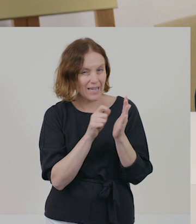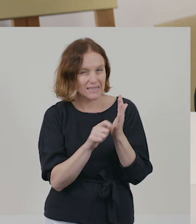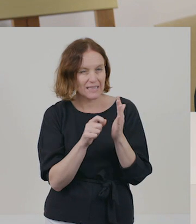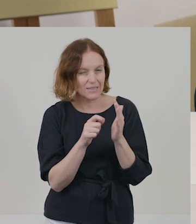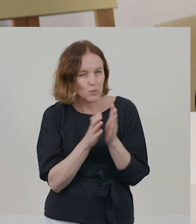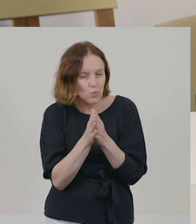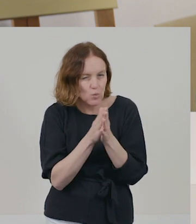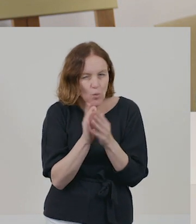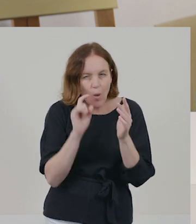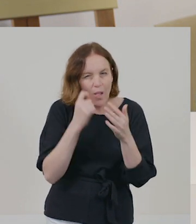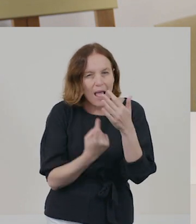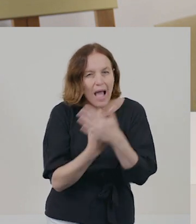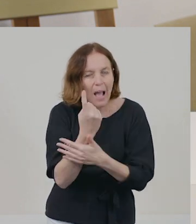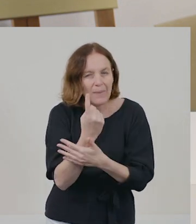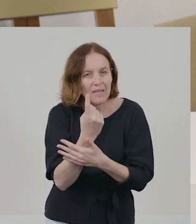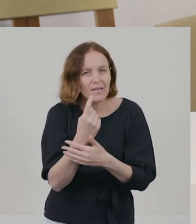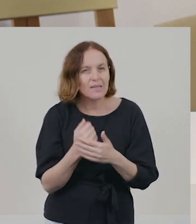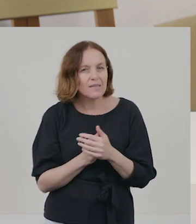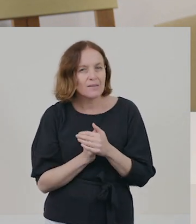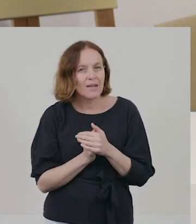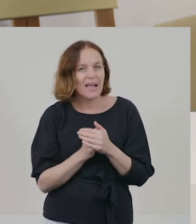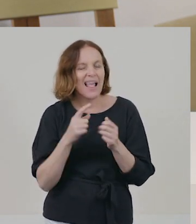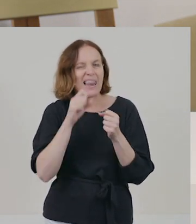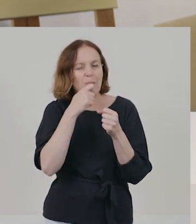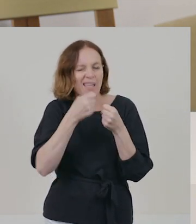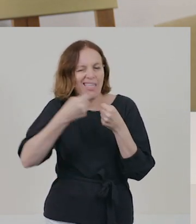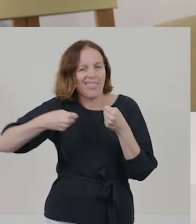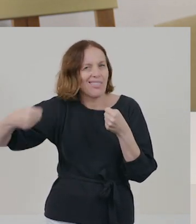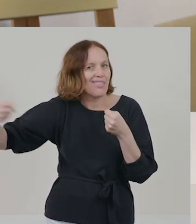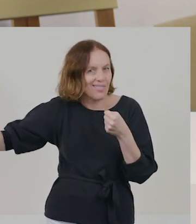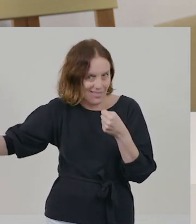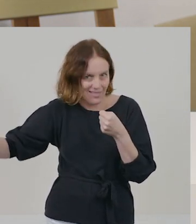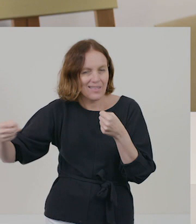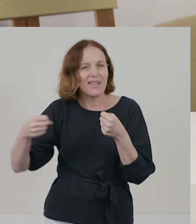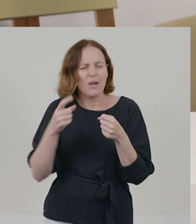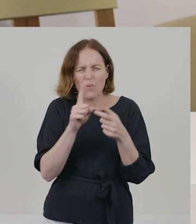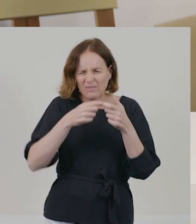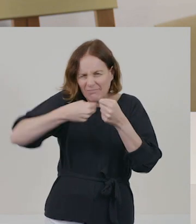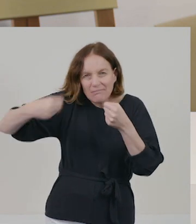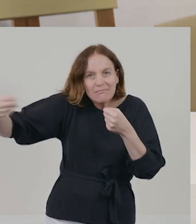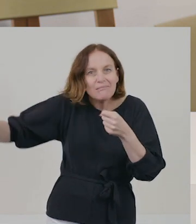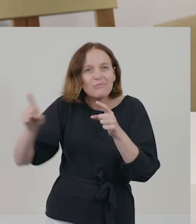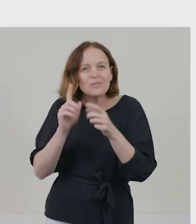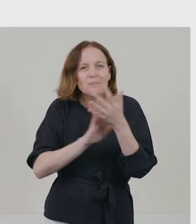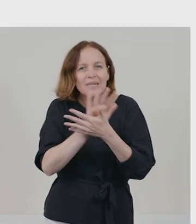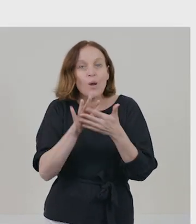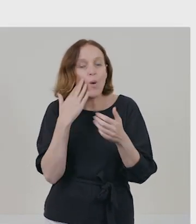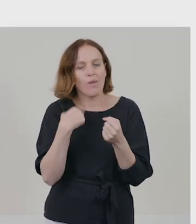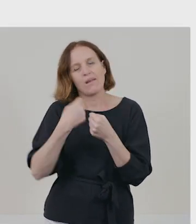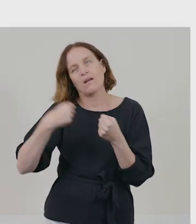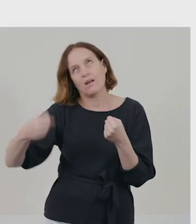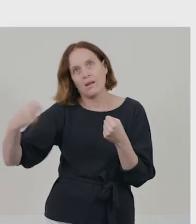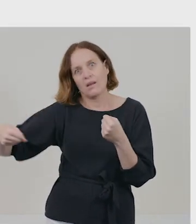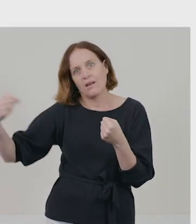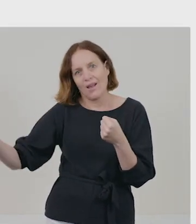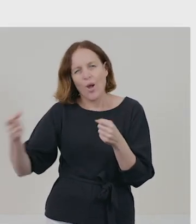create tension and also to portray humour is exaggeration. Can you remind us what exaggeration is? When we